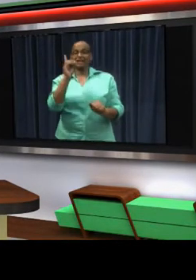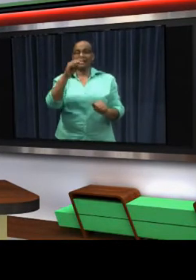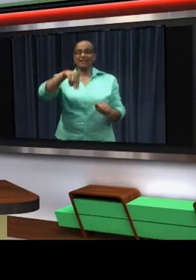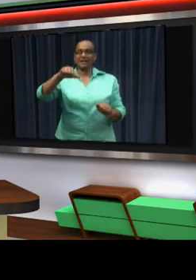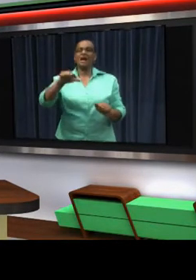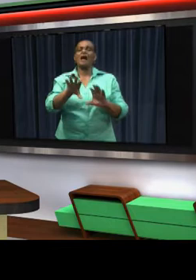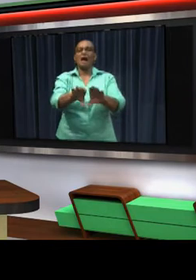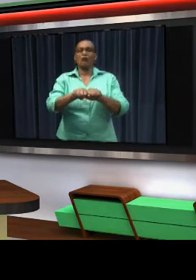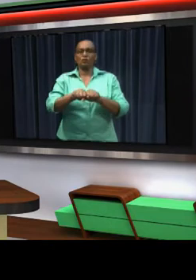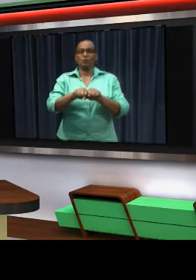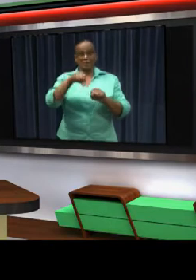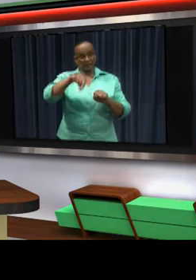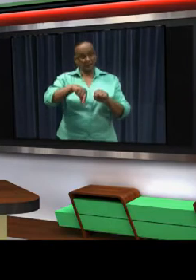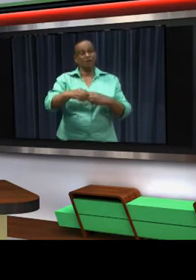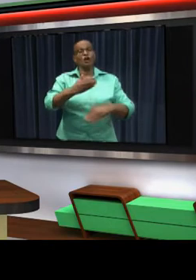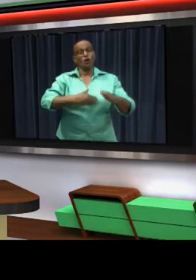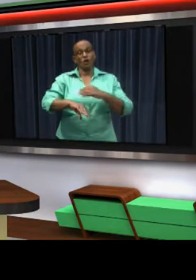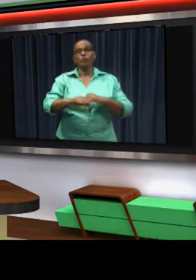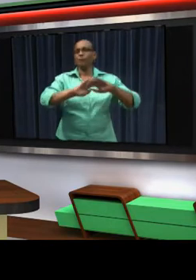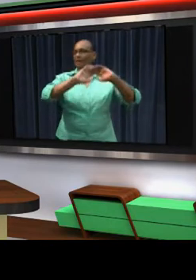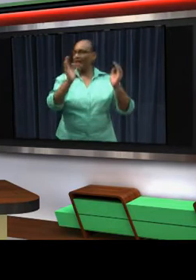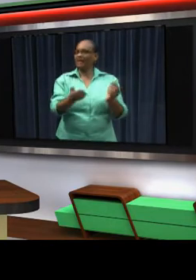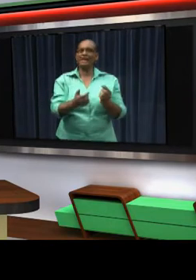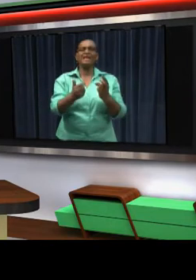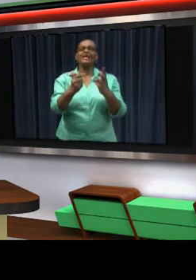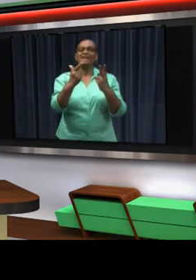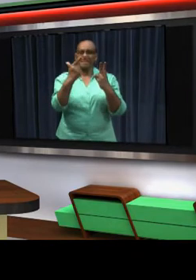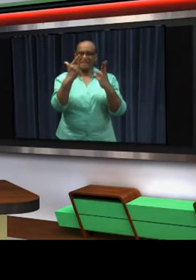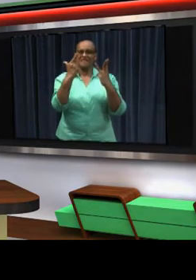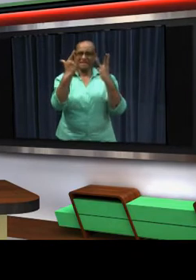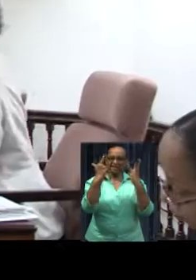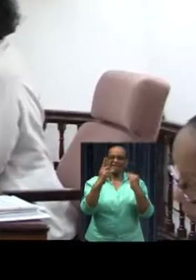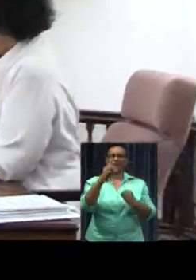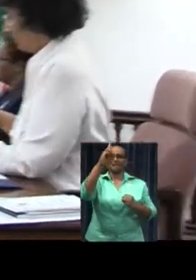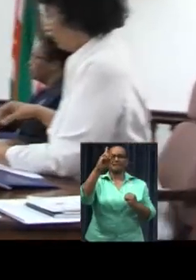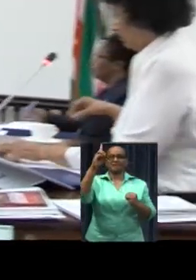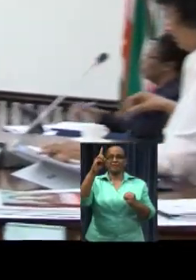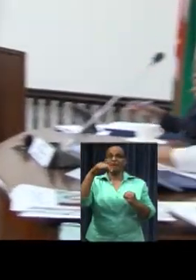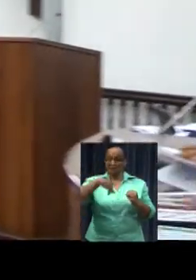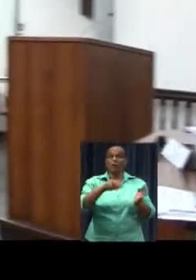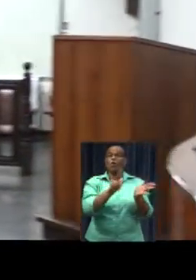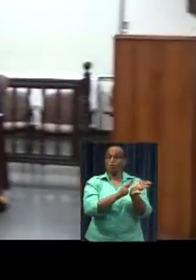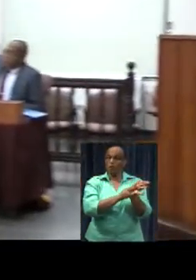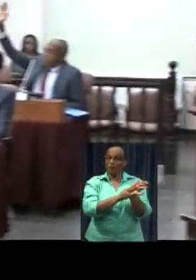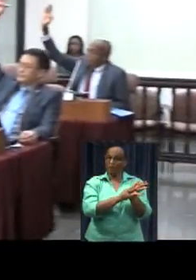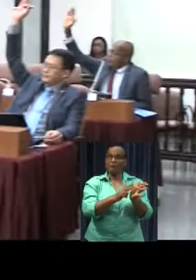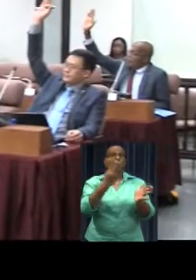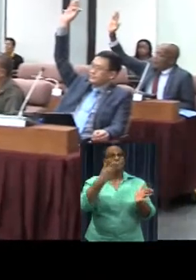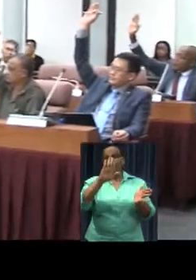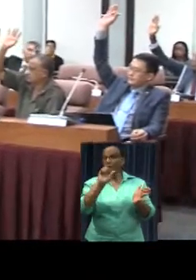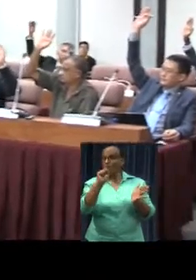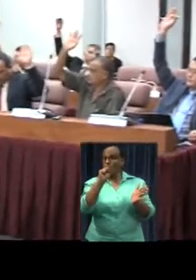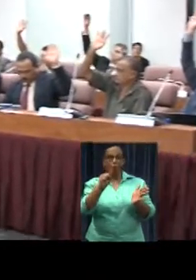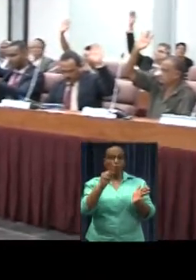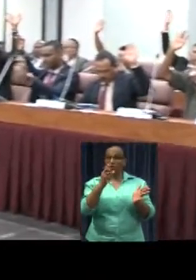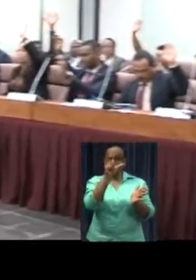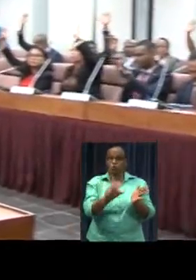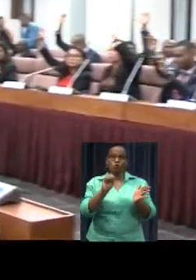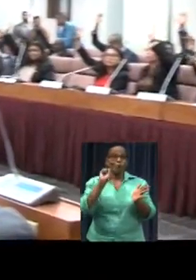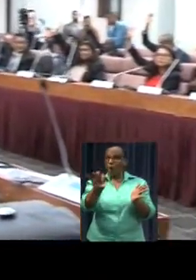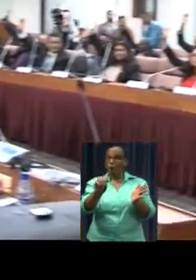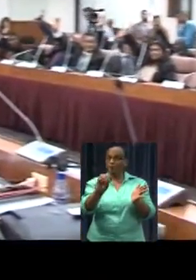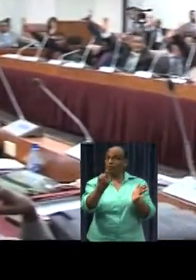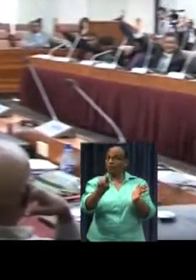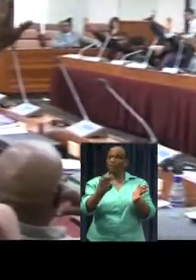Assembly. This happened with a total of 37 votes. This law makes, among other things, the offence and